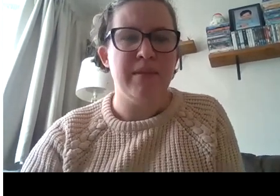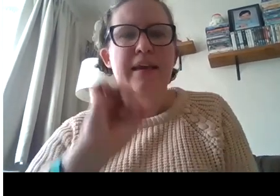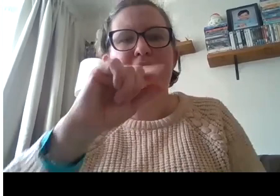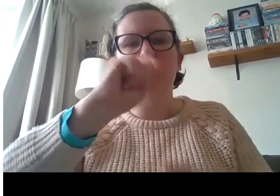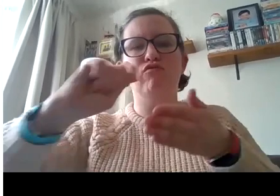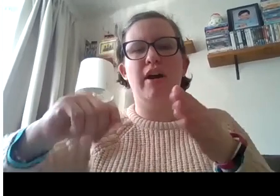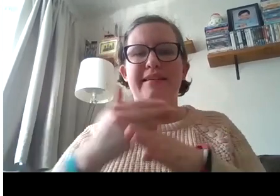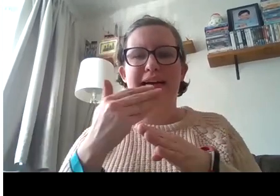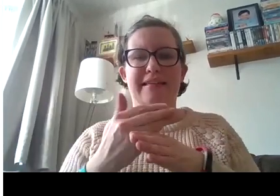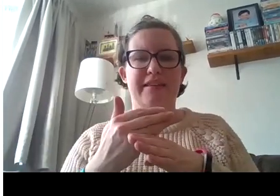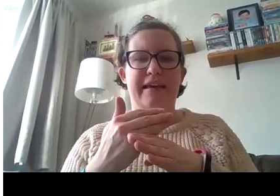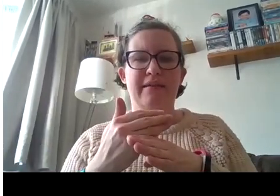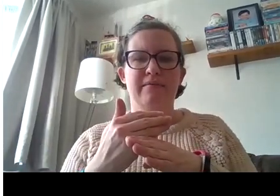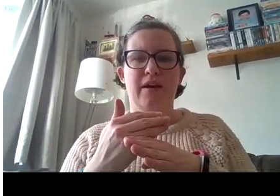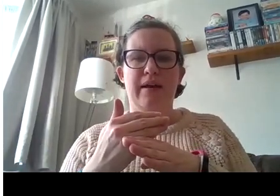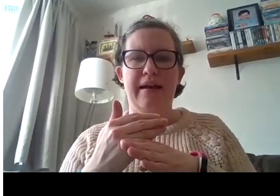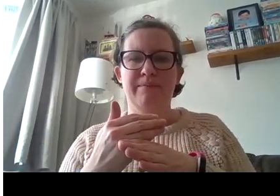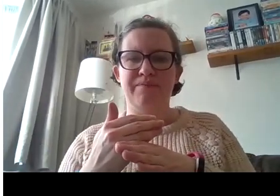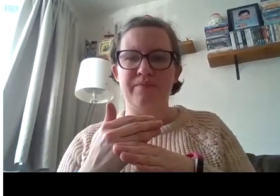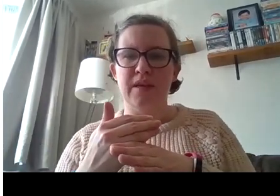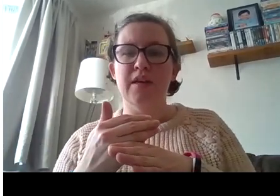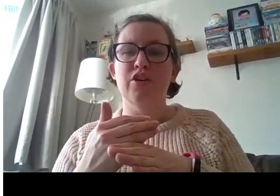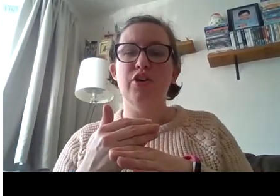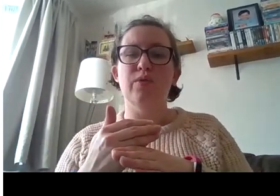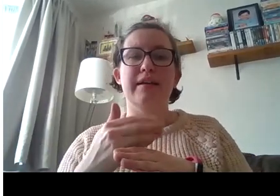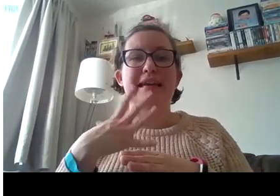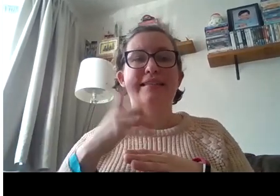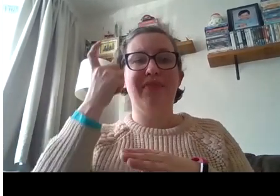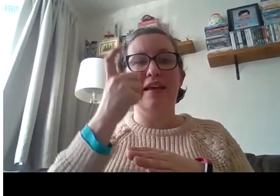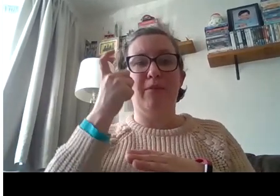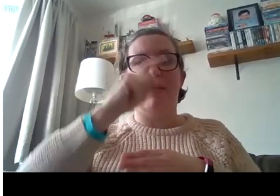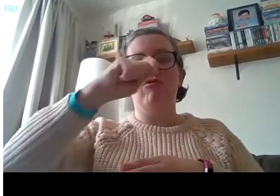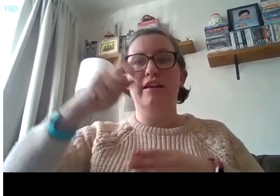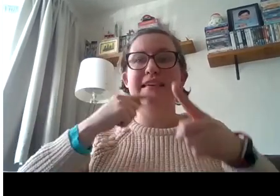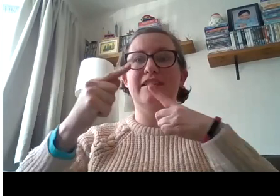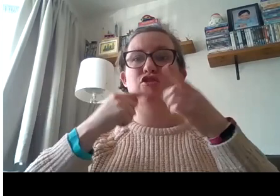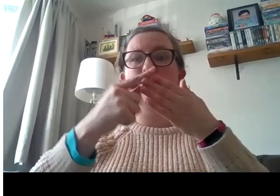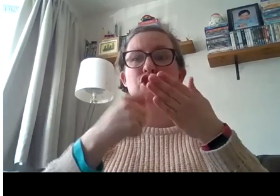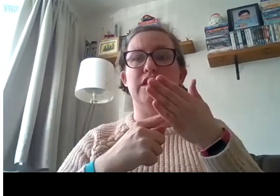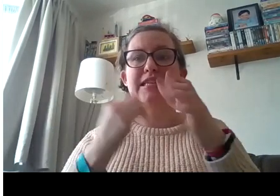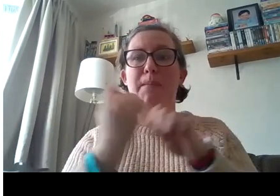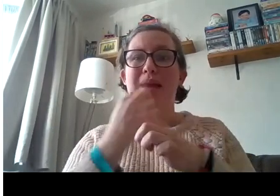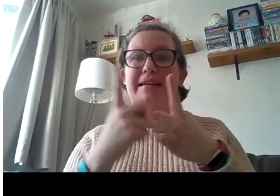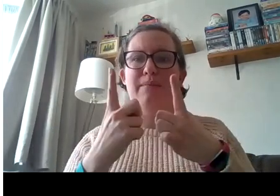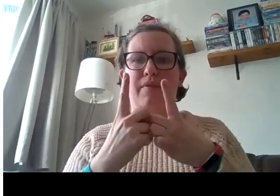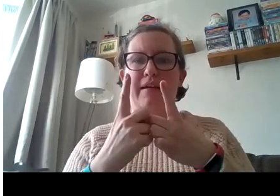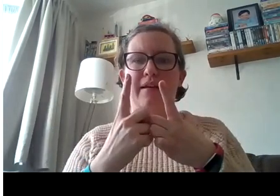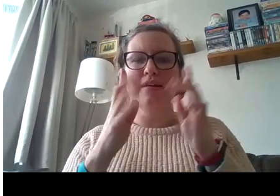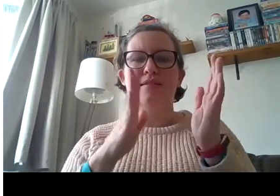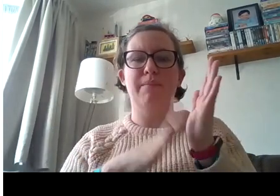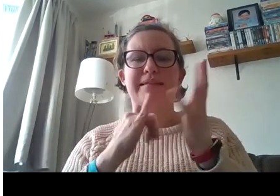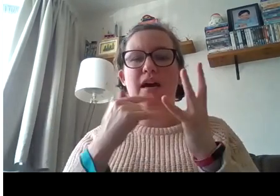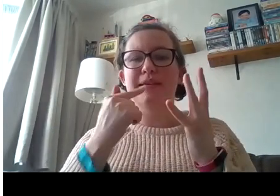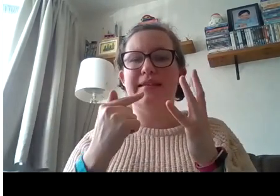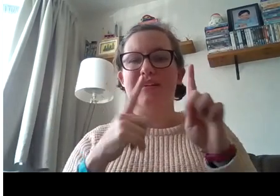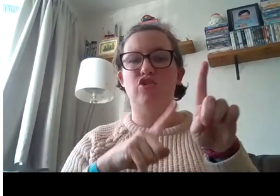Okay, here's your writing activity. Okay, you need to think about writing instructions to make something.